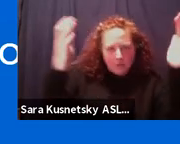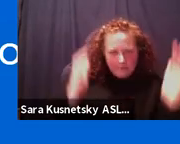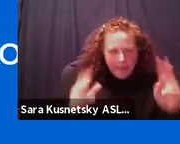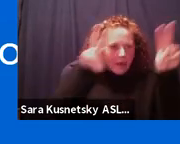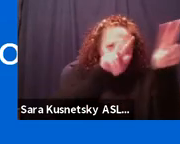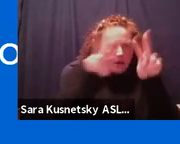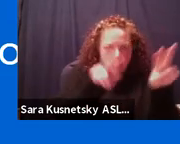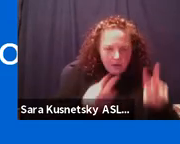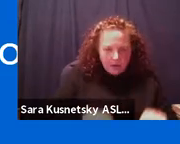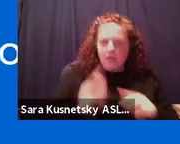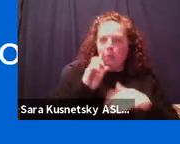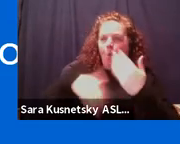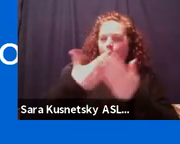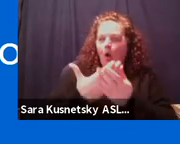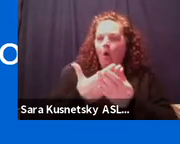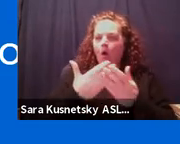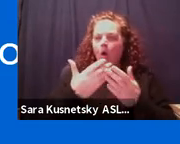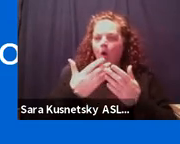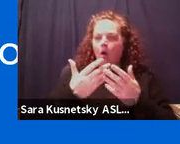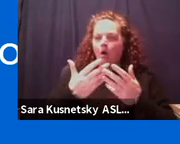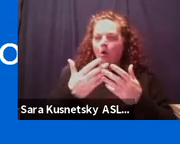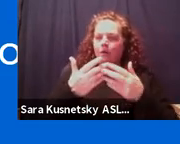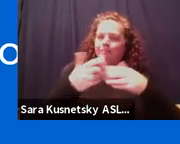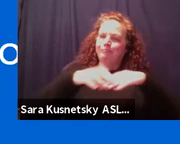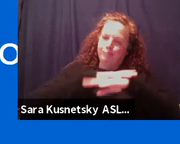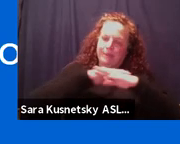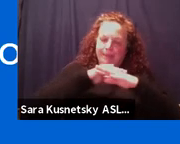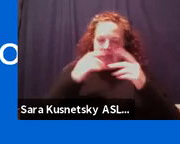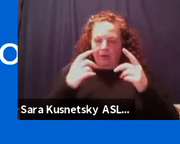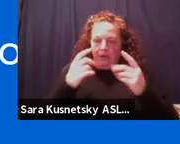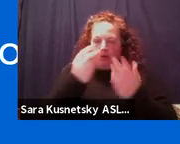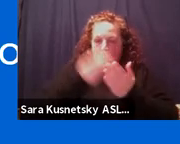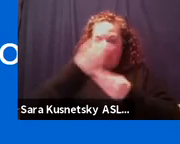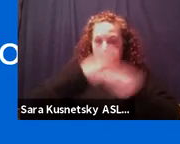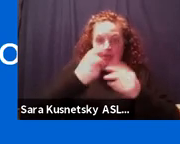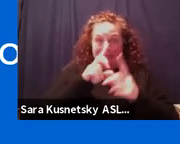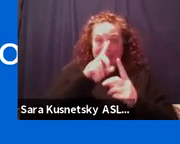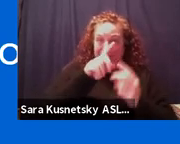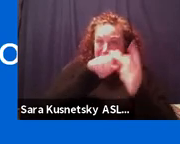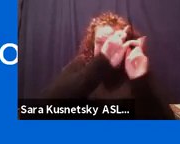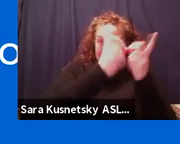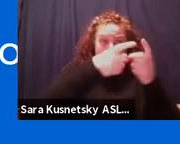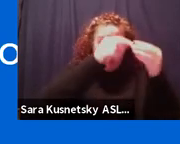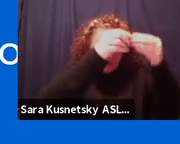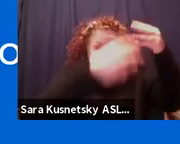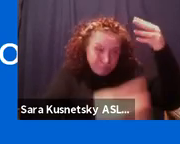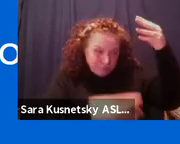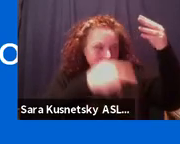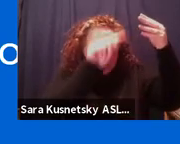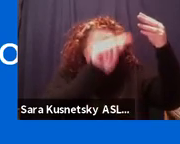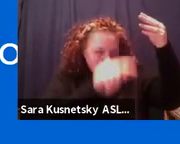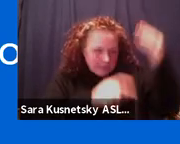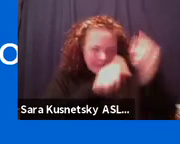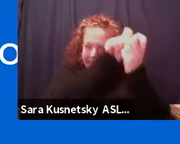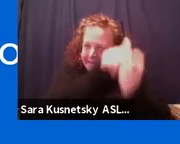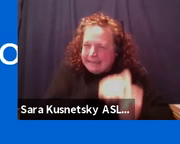proposal by account, program, and department so that you can dive into the details of our budget. As I